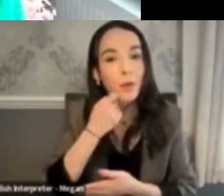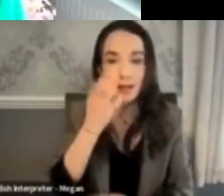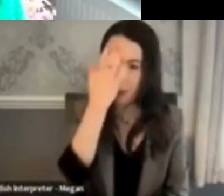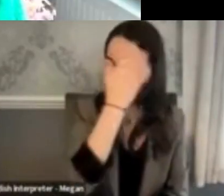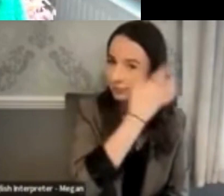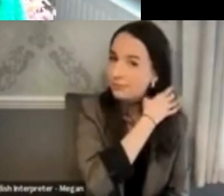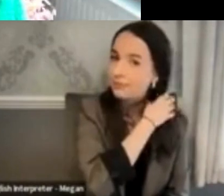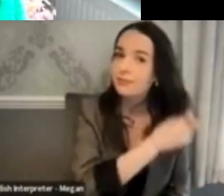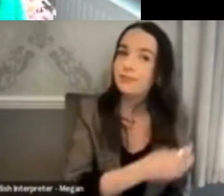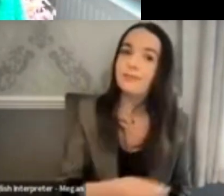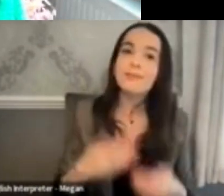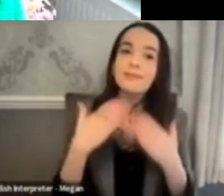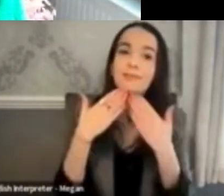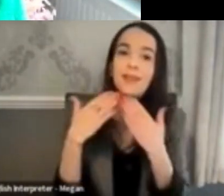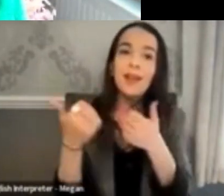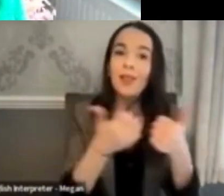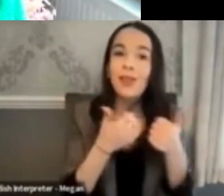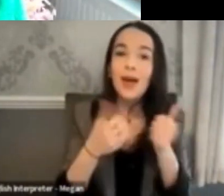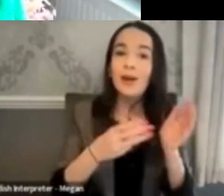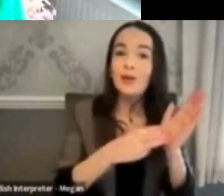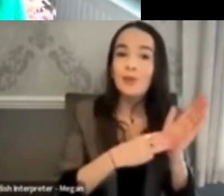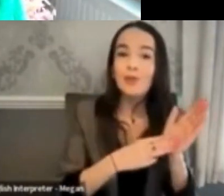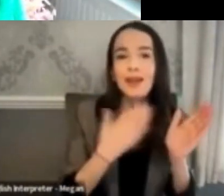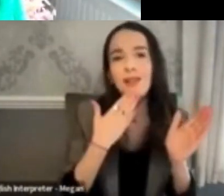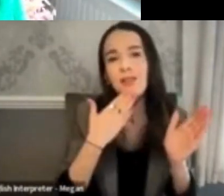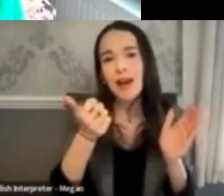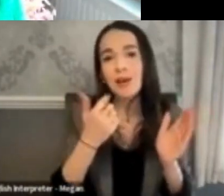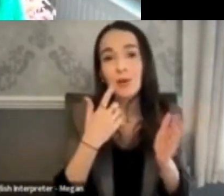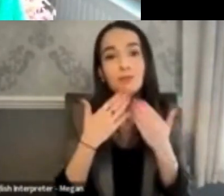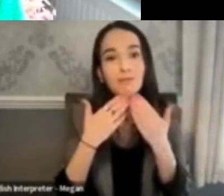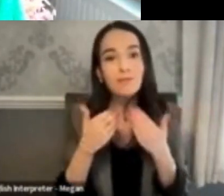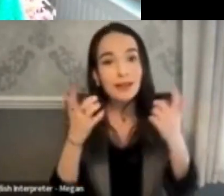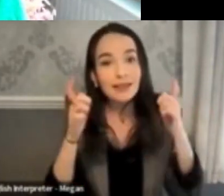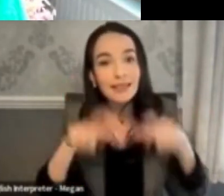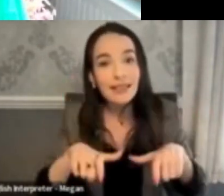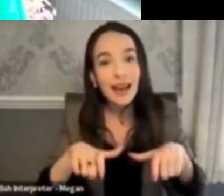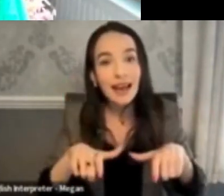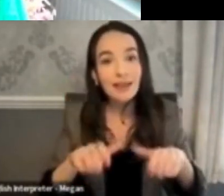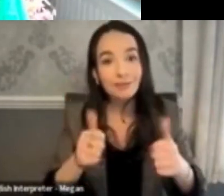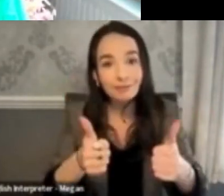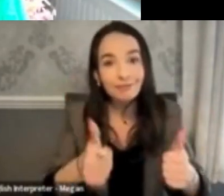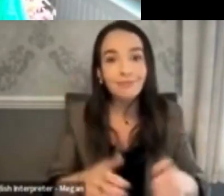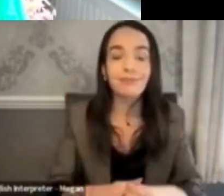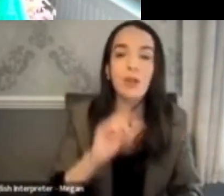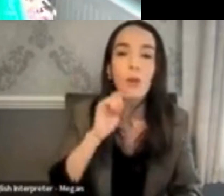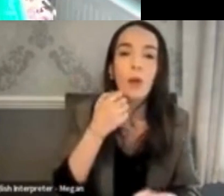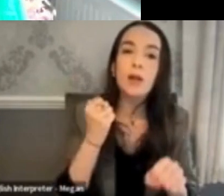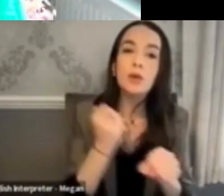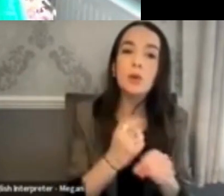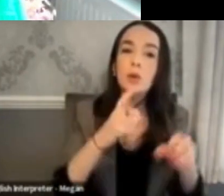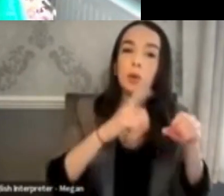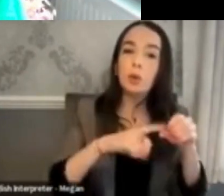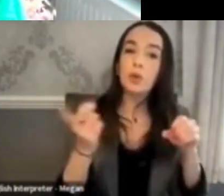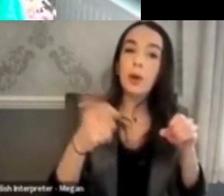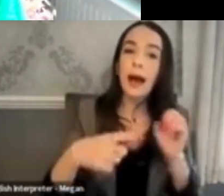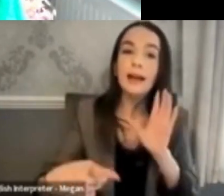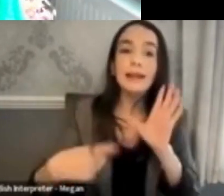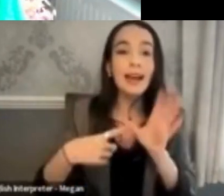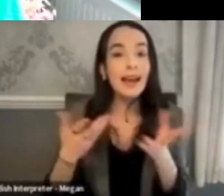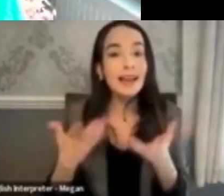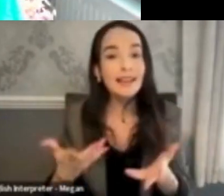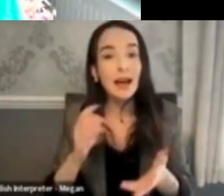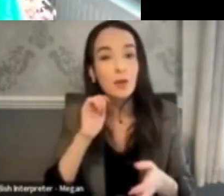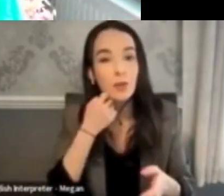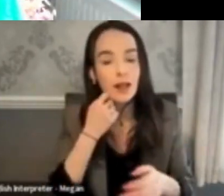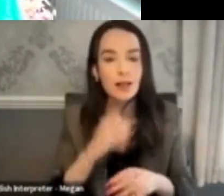Thank you, Maria. Thank you, Sam. Please do stay on because we're going to do the Q&A now. It's been a